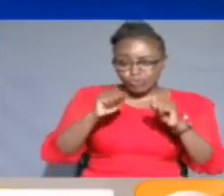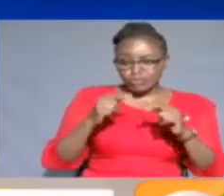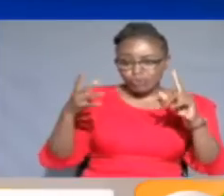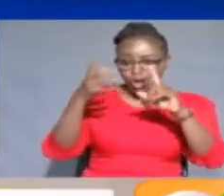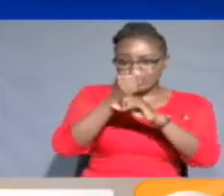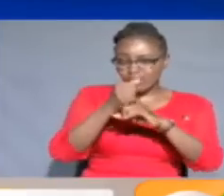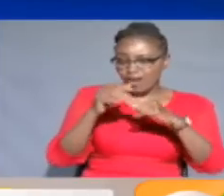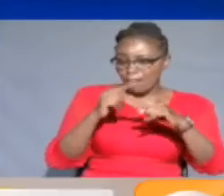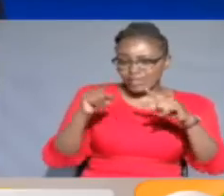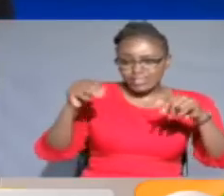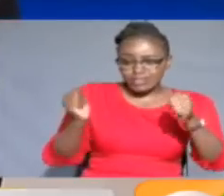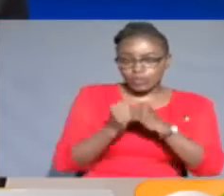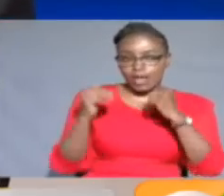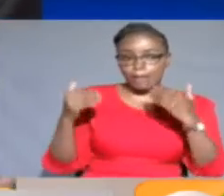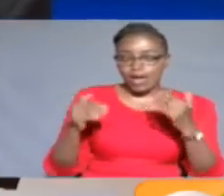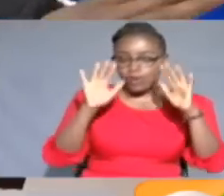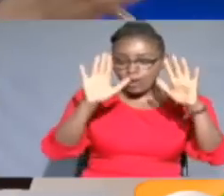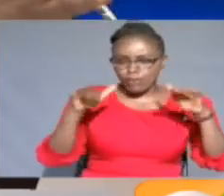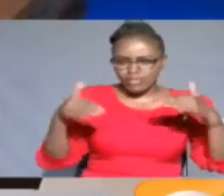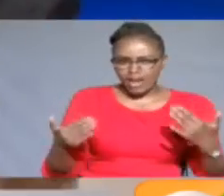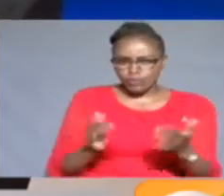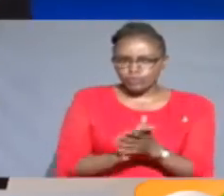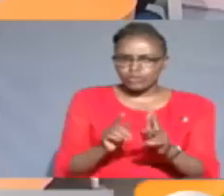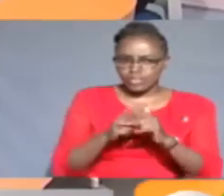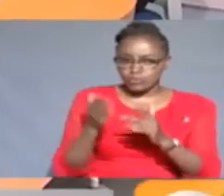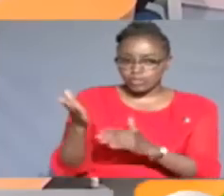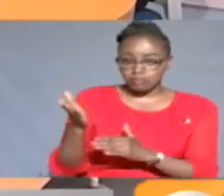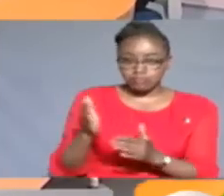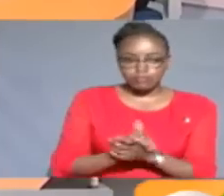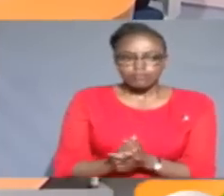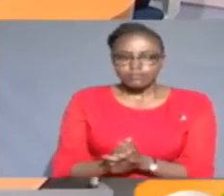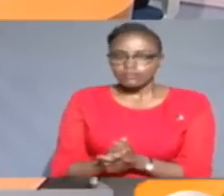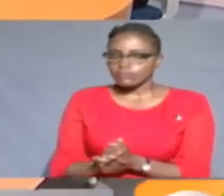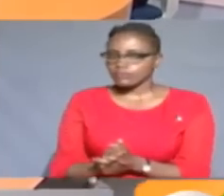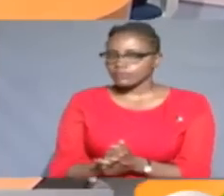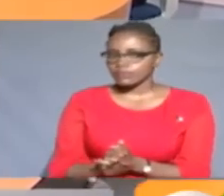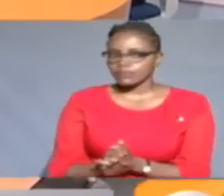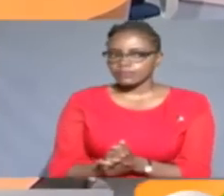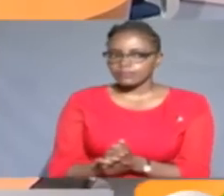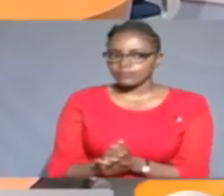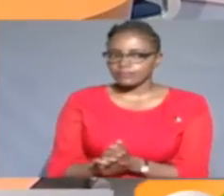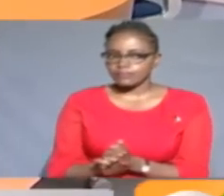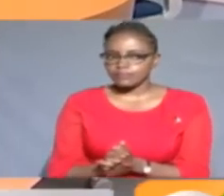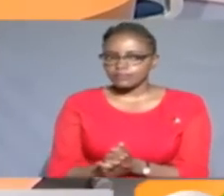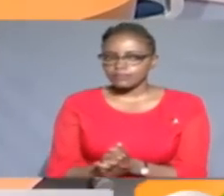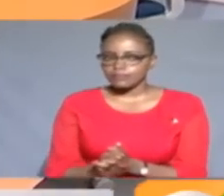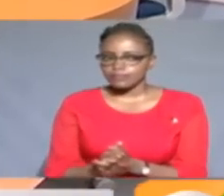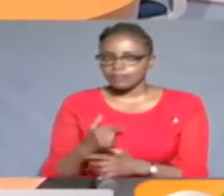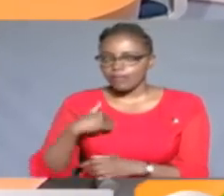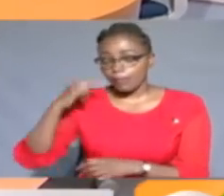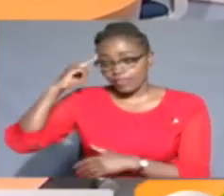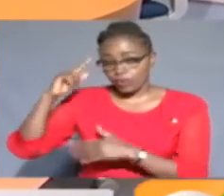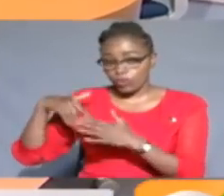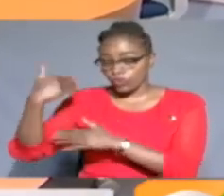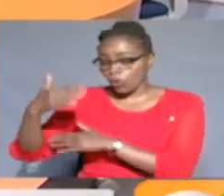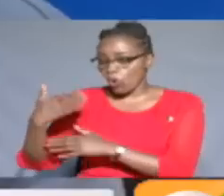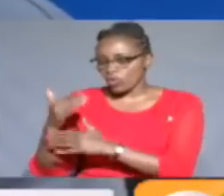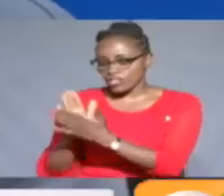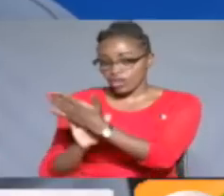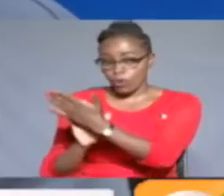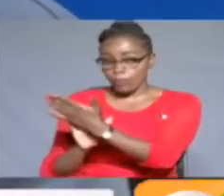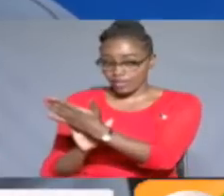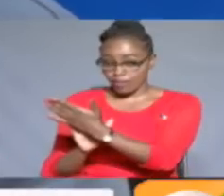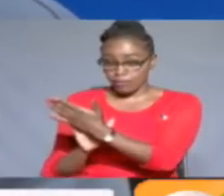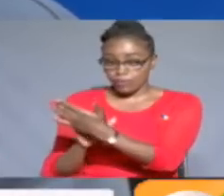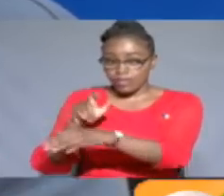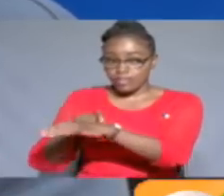would it take to make this happen? And how important is it for that to happen? I'll start with him, Dr. Muturi. I think it's always commendable when